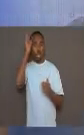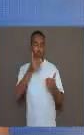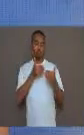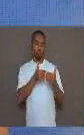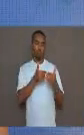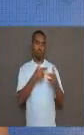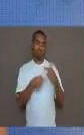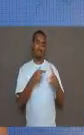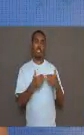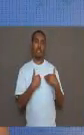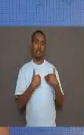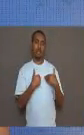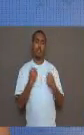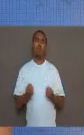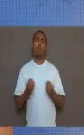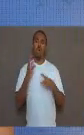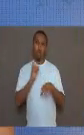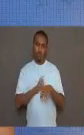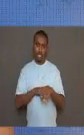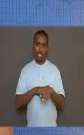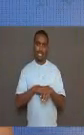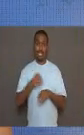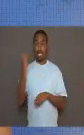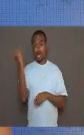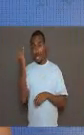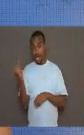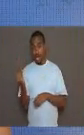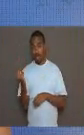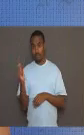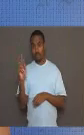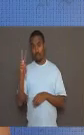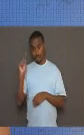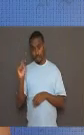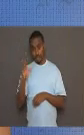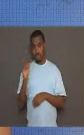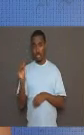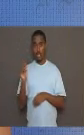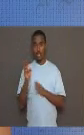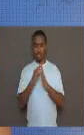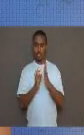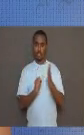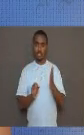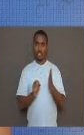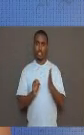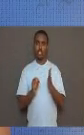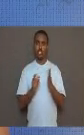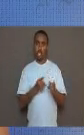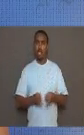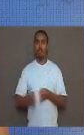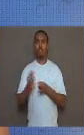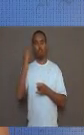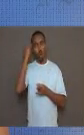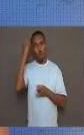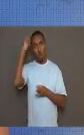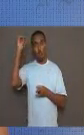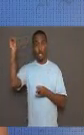society. Often, art and literature are used as a means of expressing an